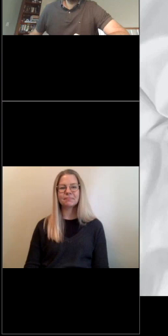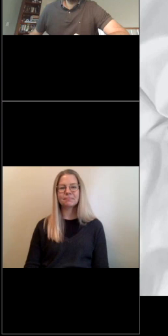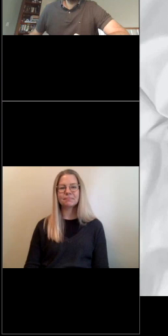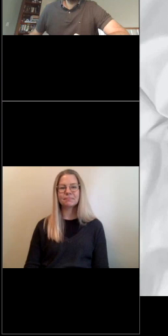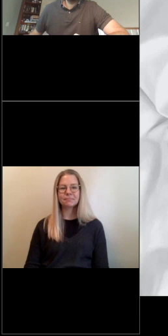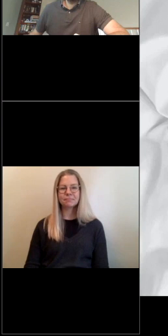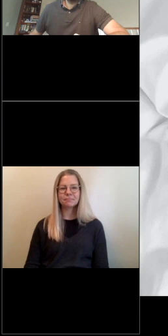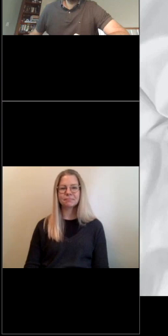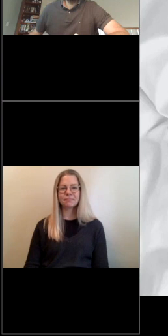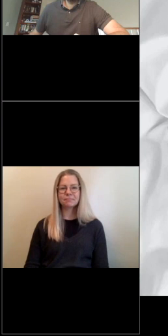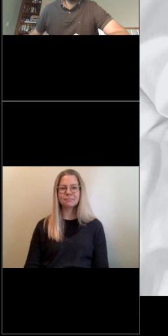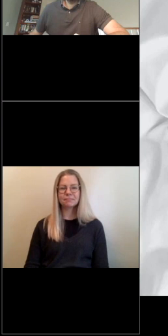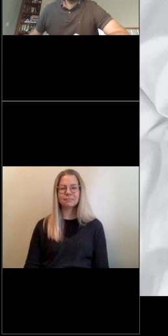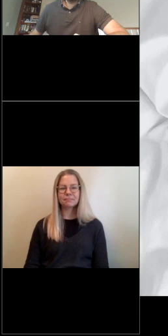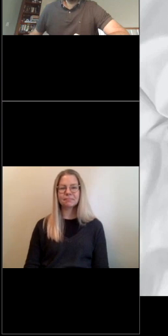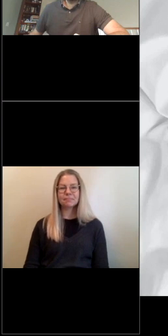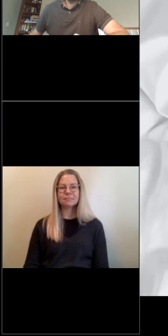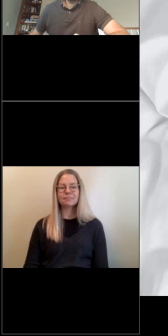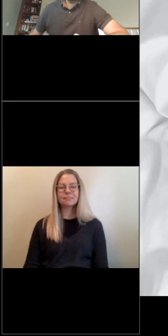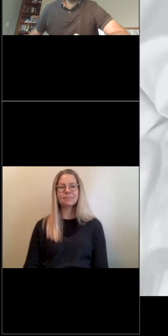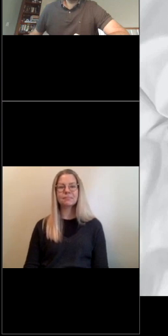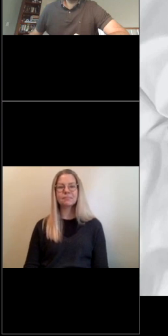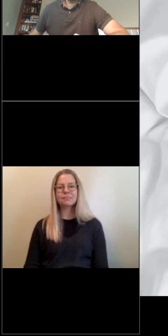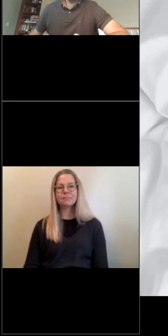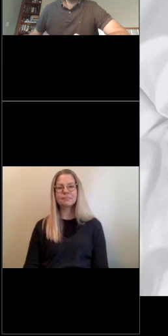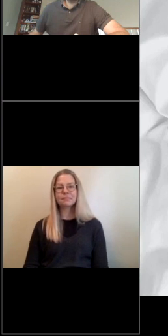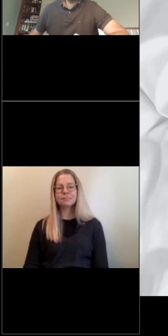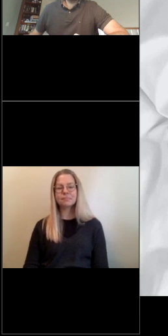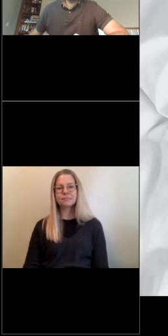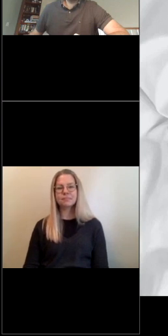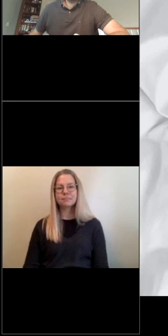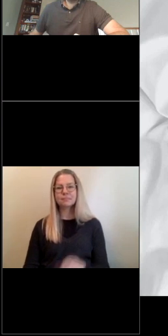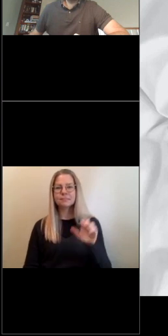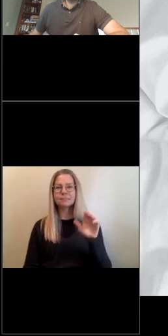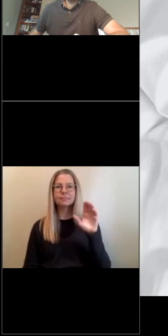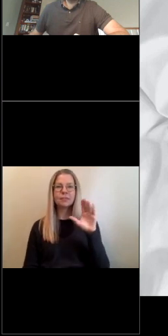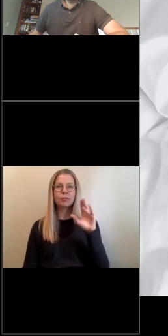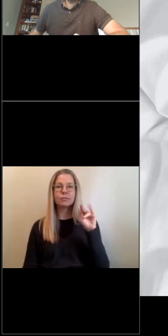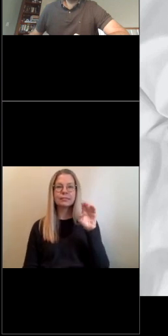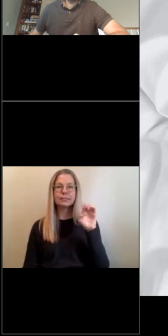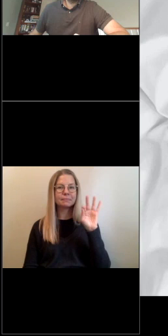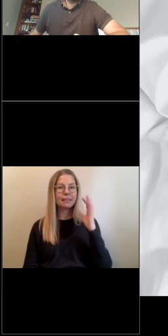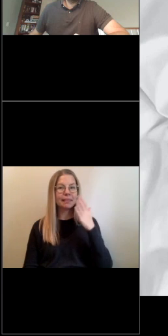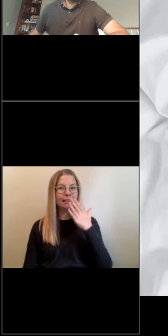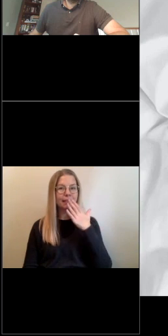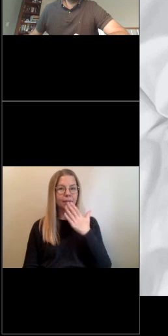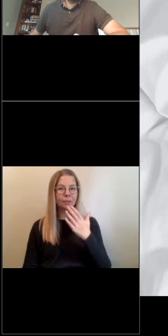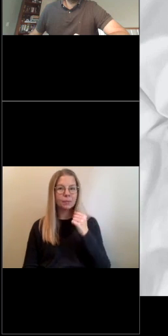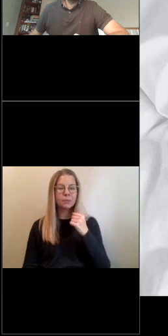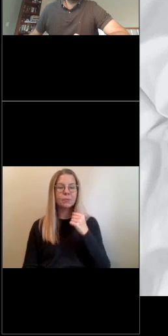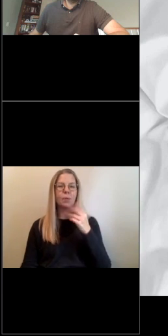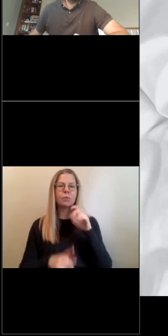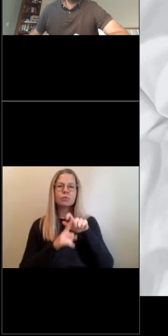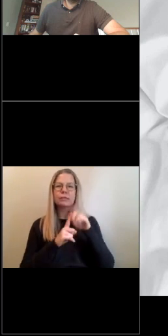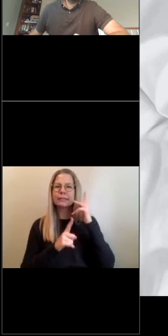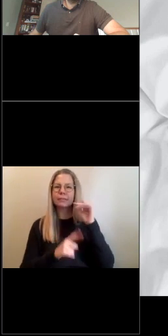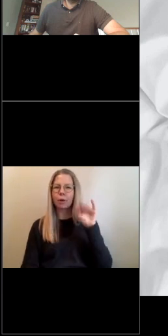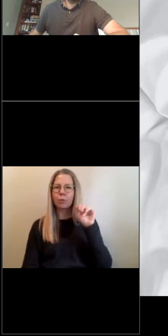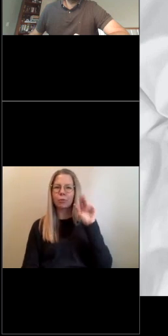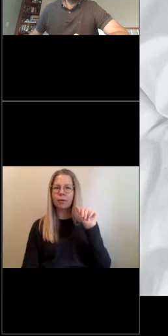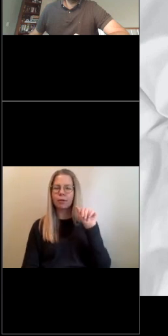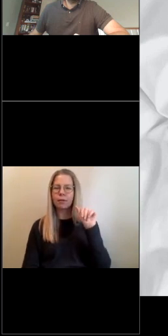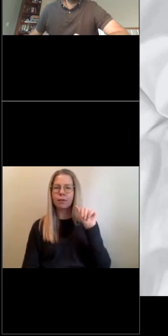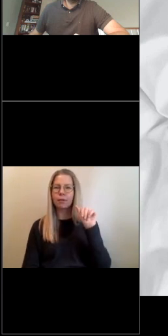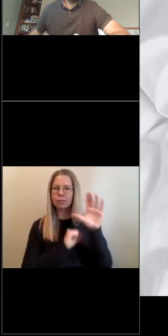Thank you, Glenn. I'm just going to see if Barbara's tech is resolved here, and then we'll